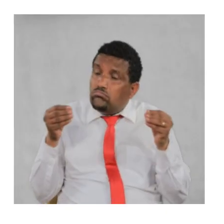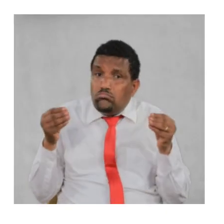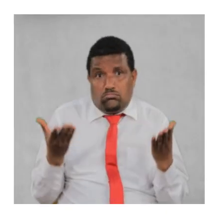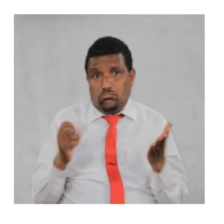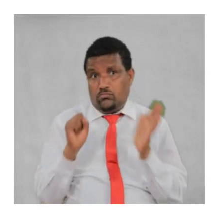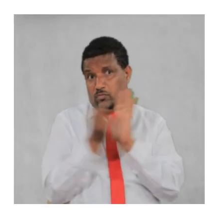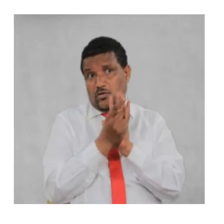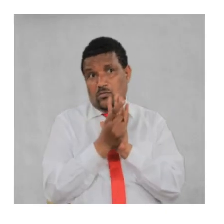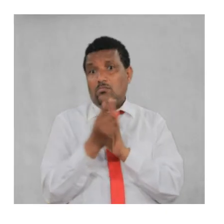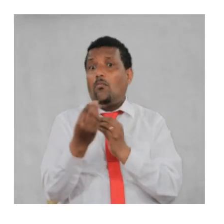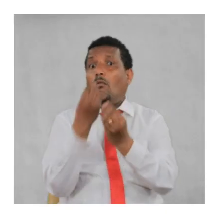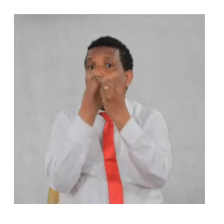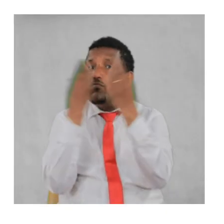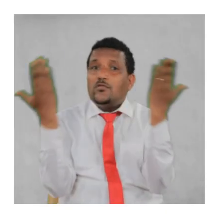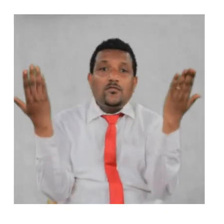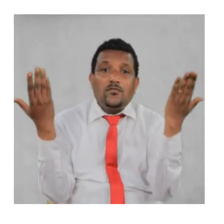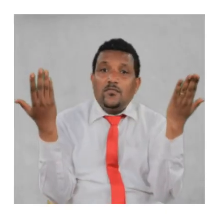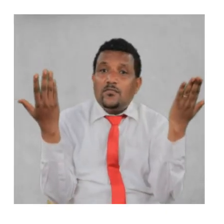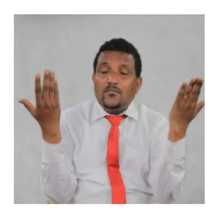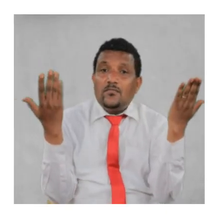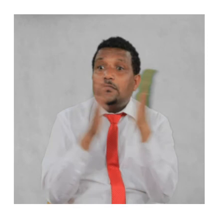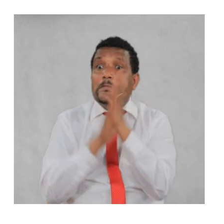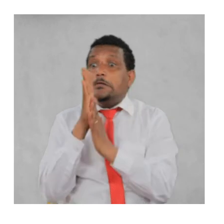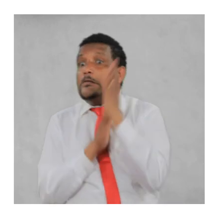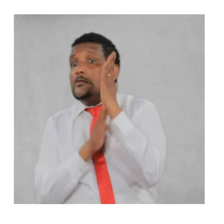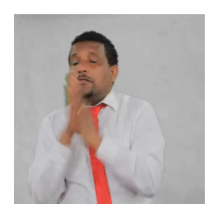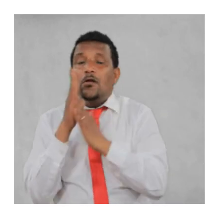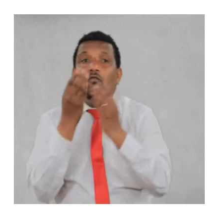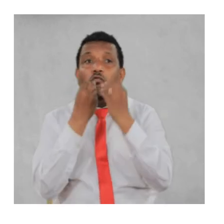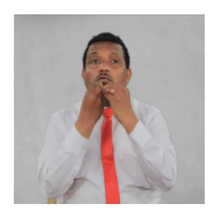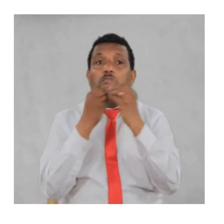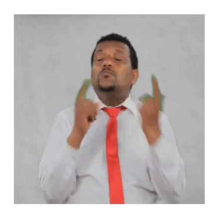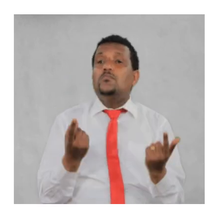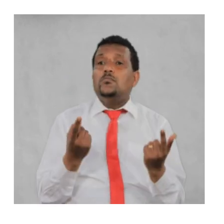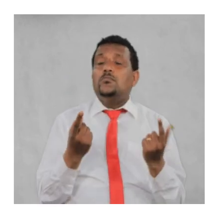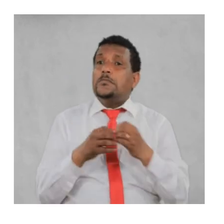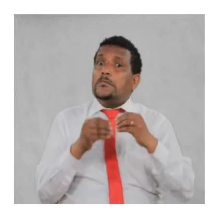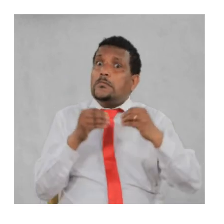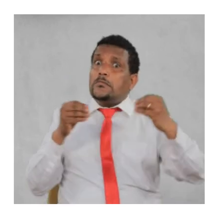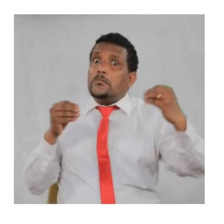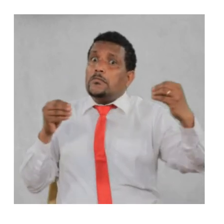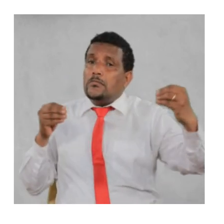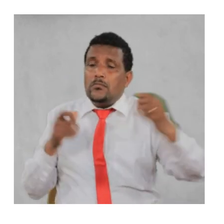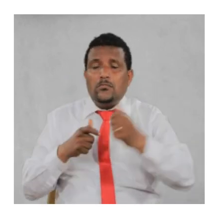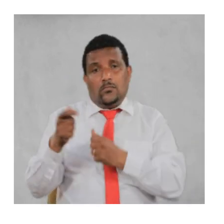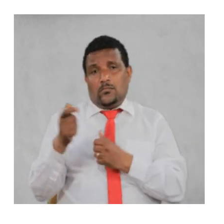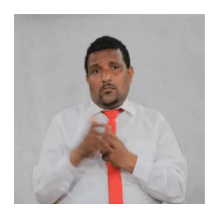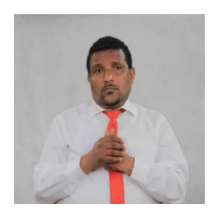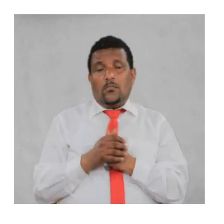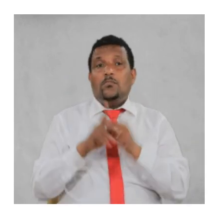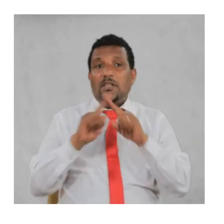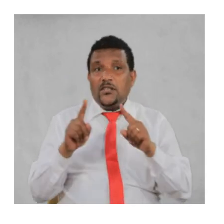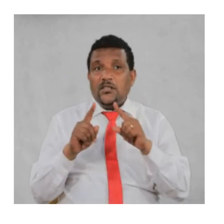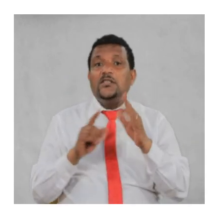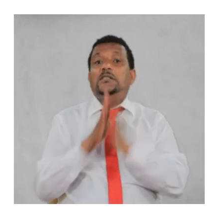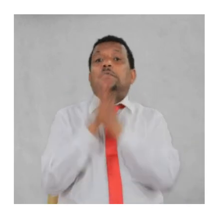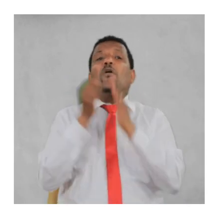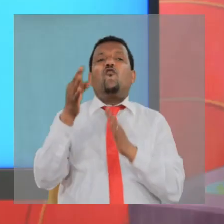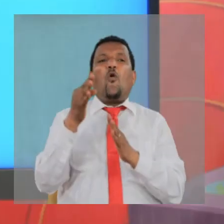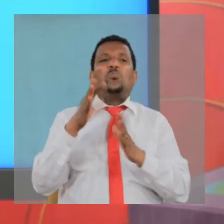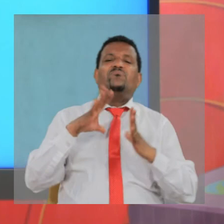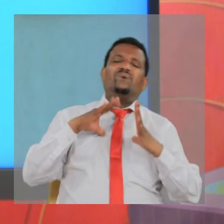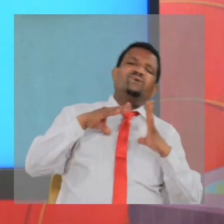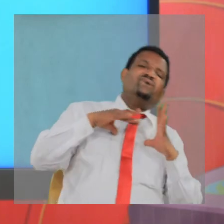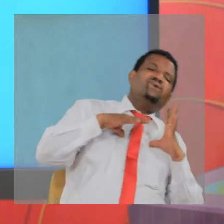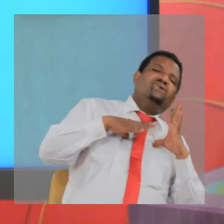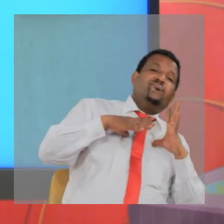example, food. The demand for food is generally inelastic, but the demand for luxuries